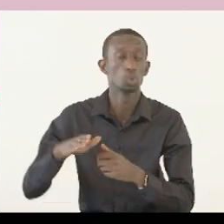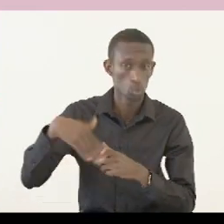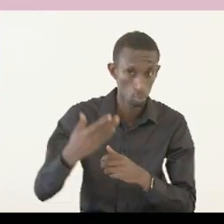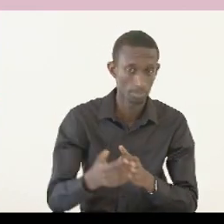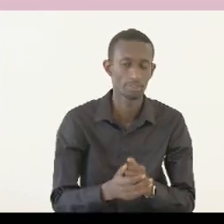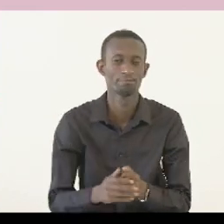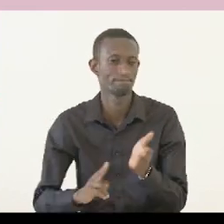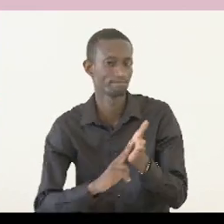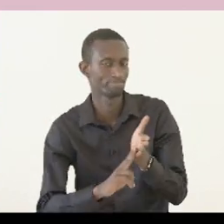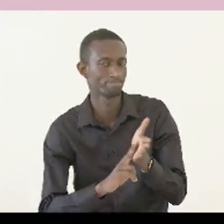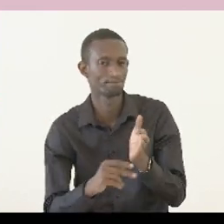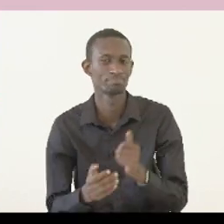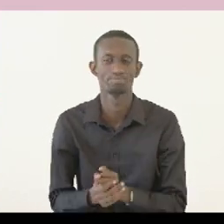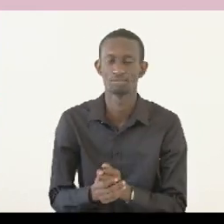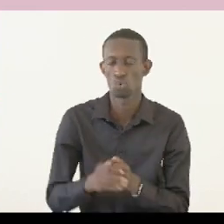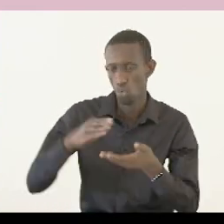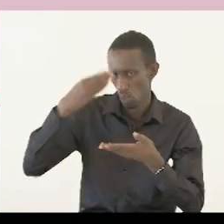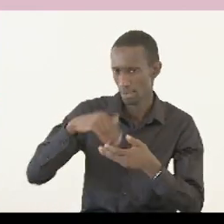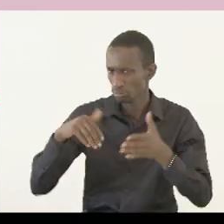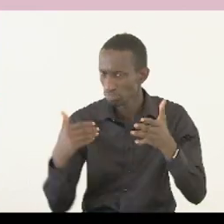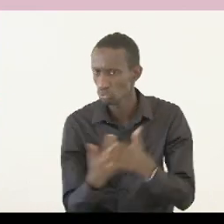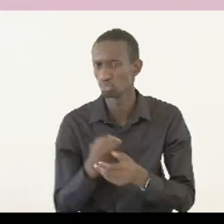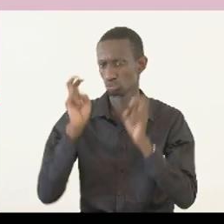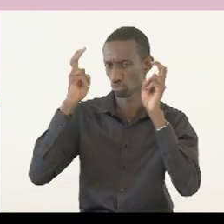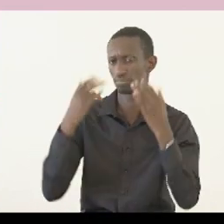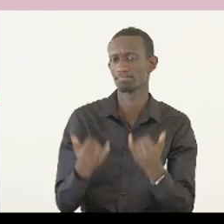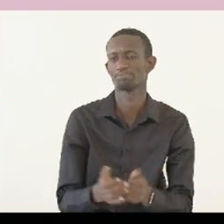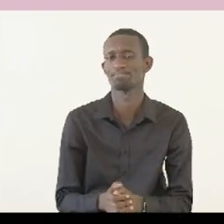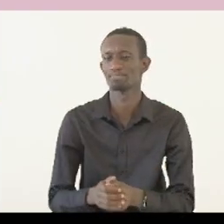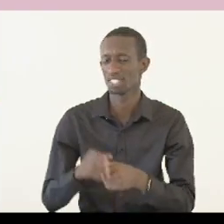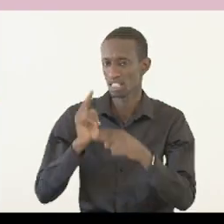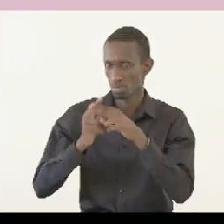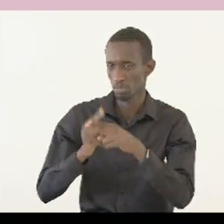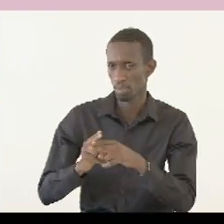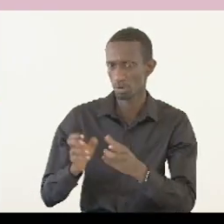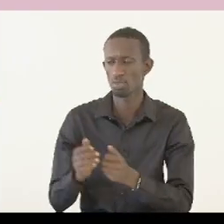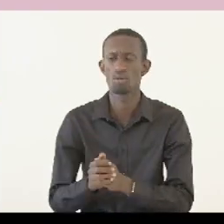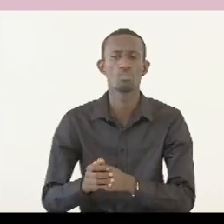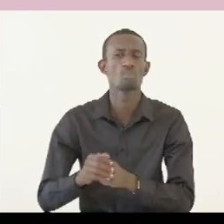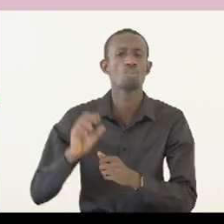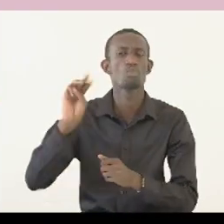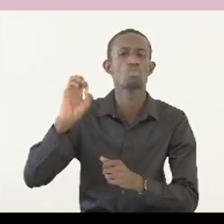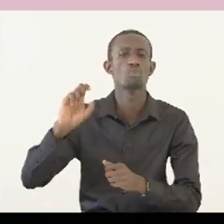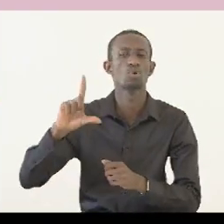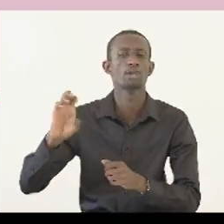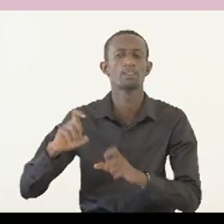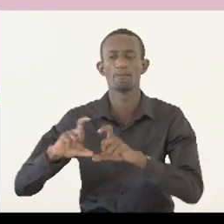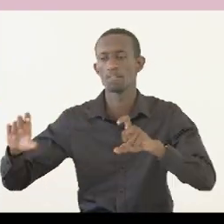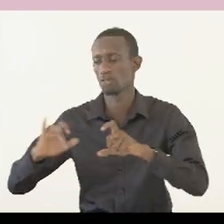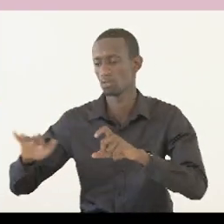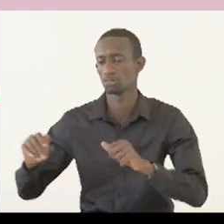to learn the new topic of today, writing molecular formula and naming the